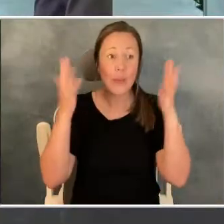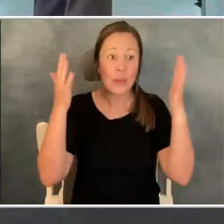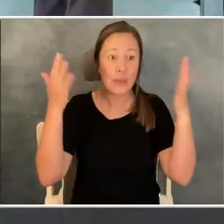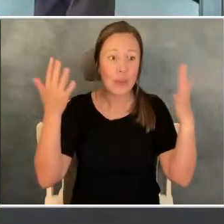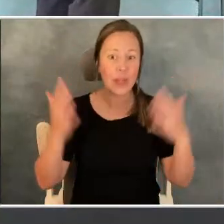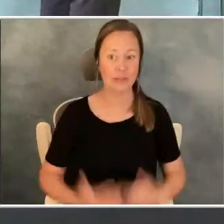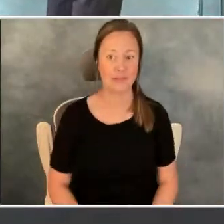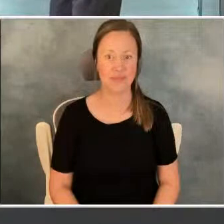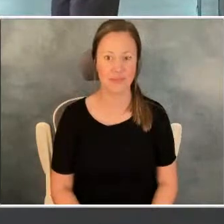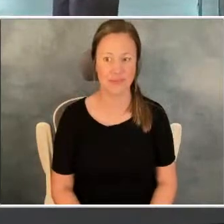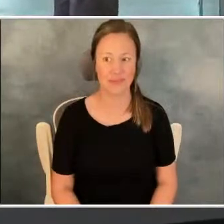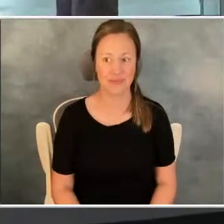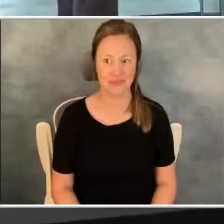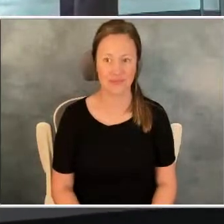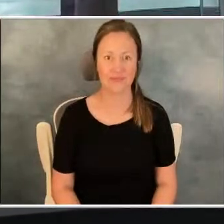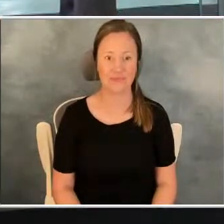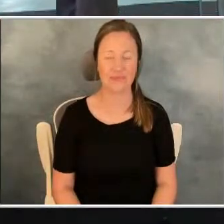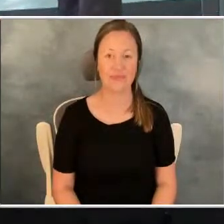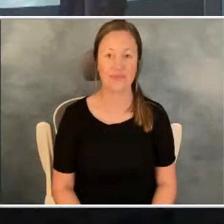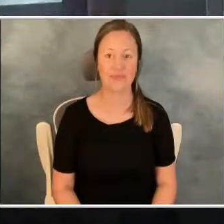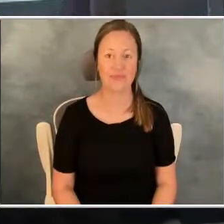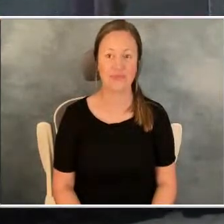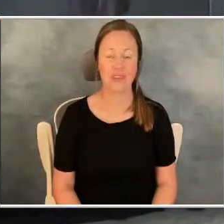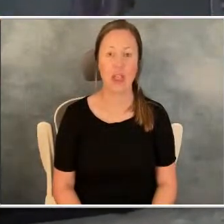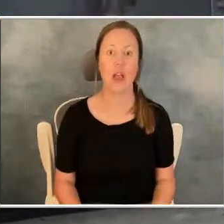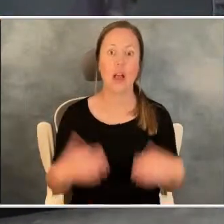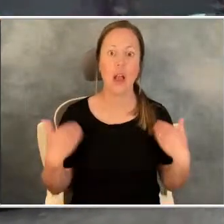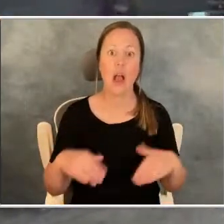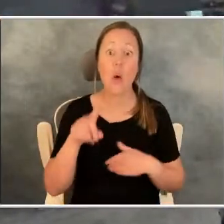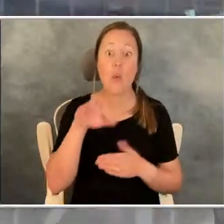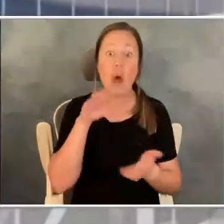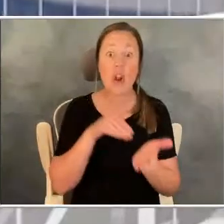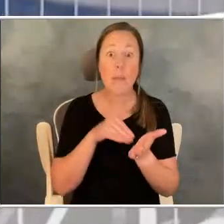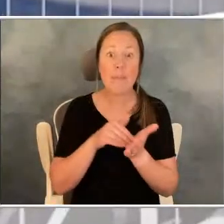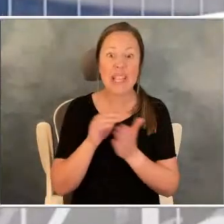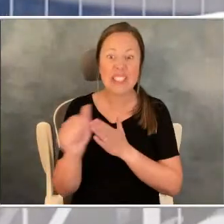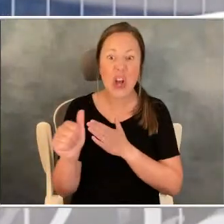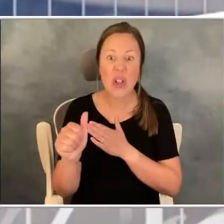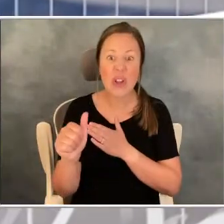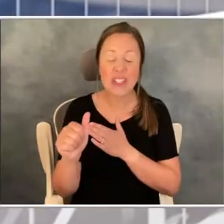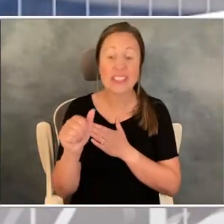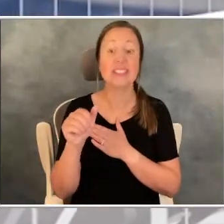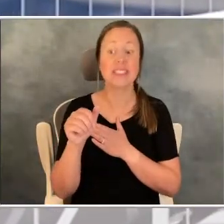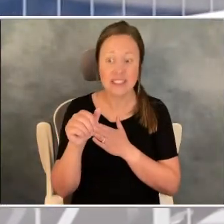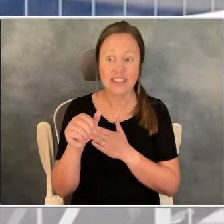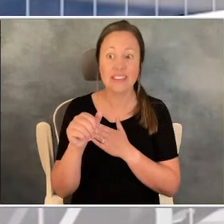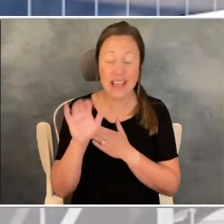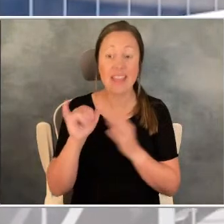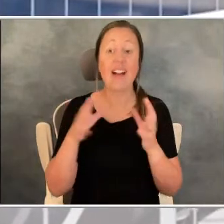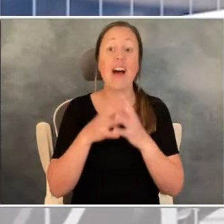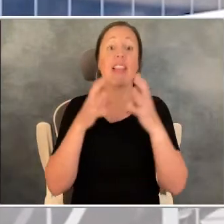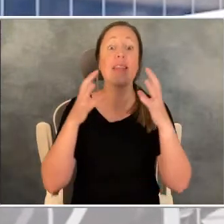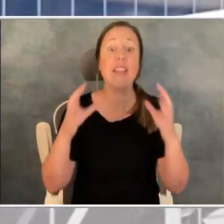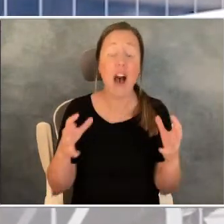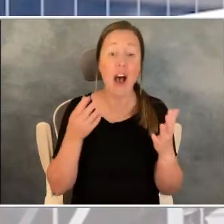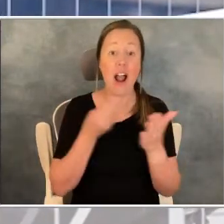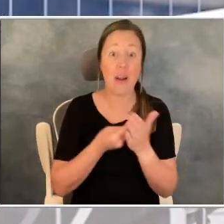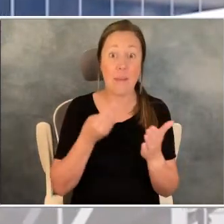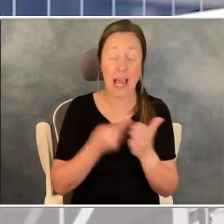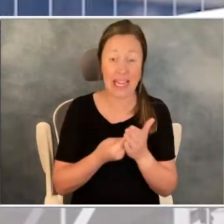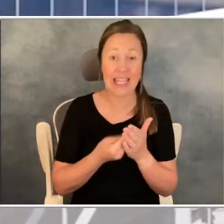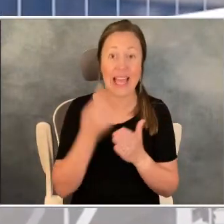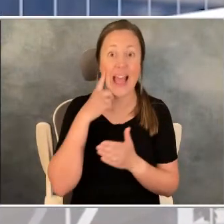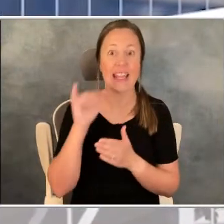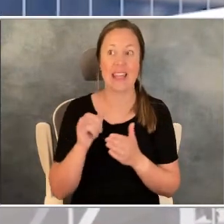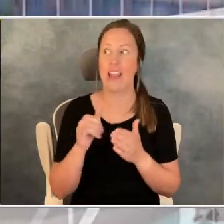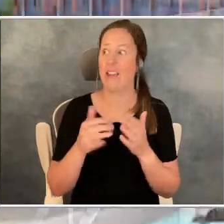Okay. Dude, $100 million, that's approximately a lot of money, and I think it's one of the biggest donations in the history of